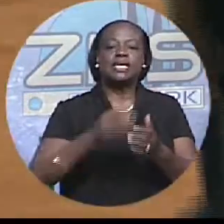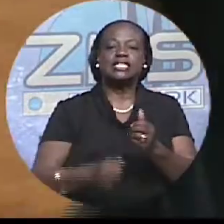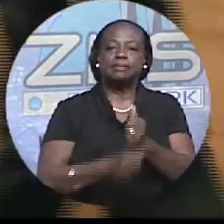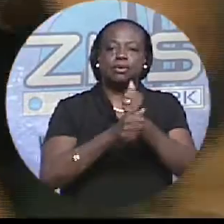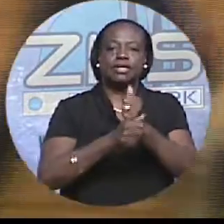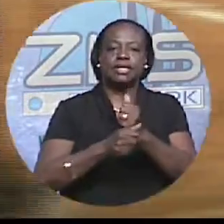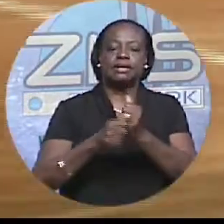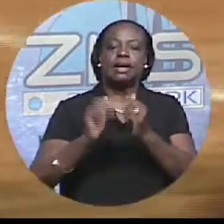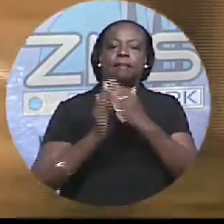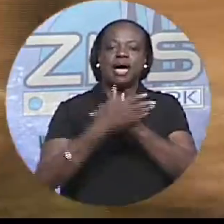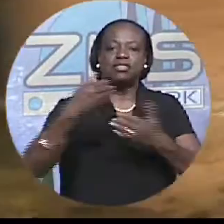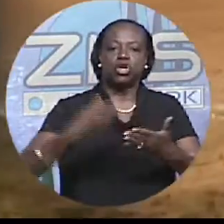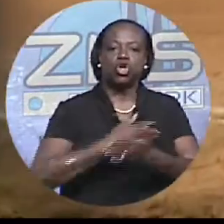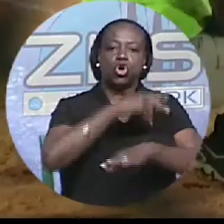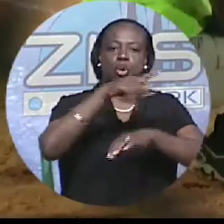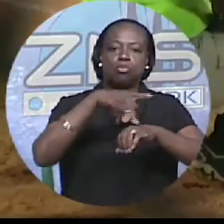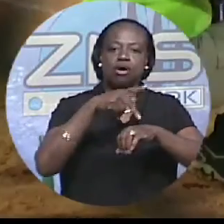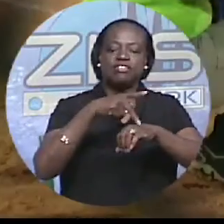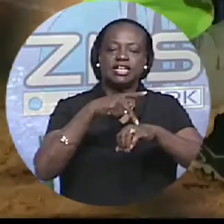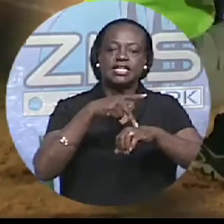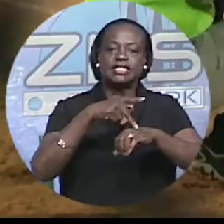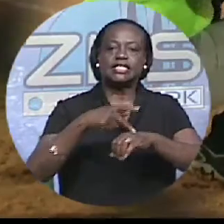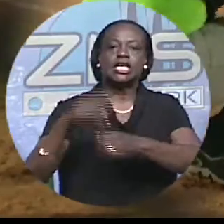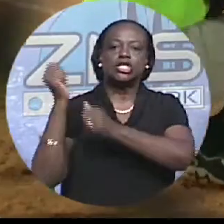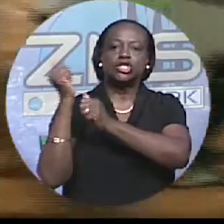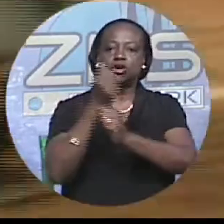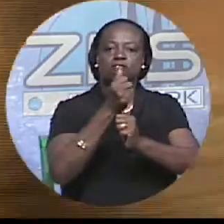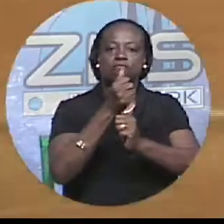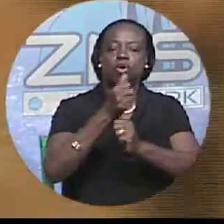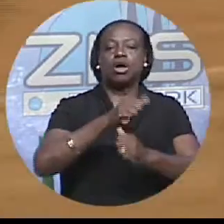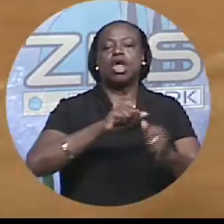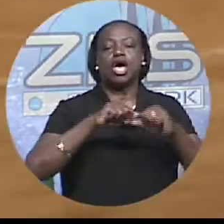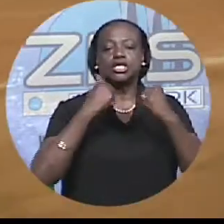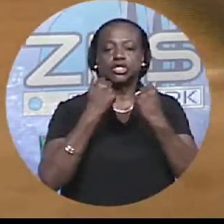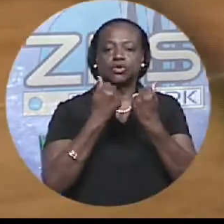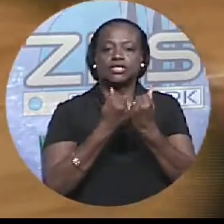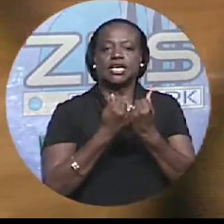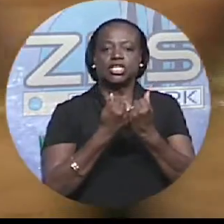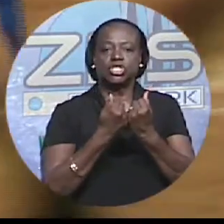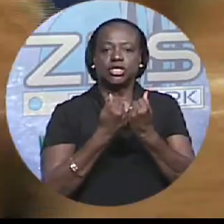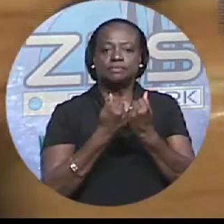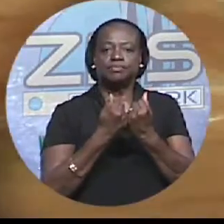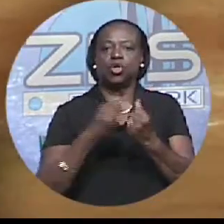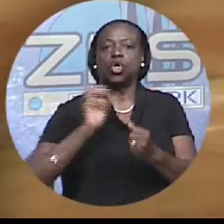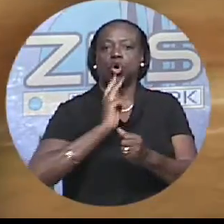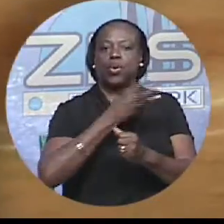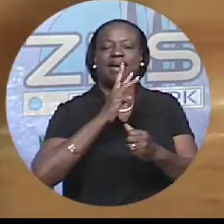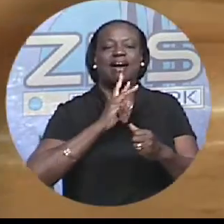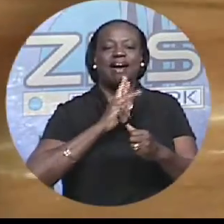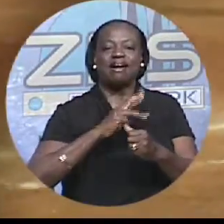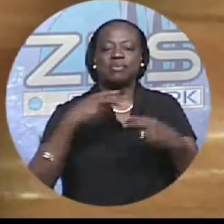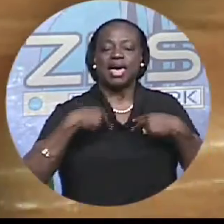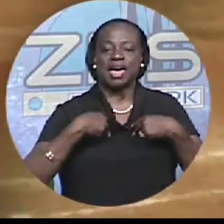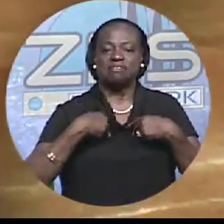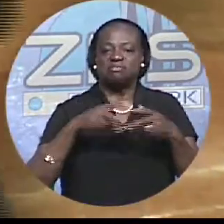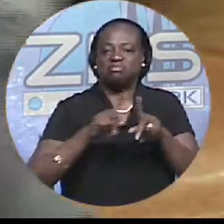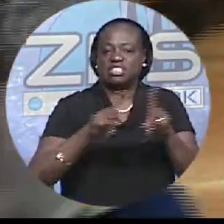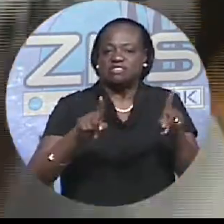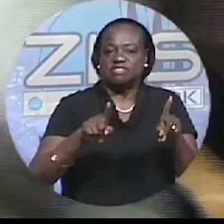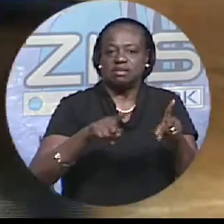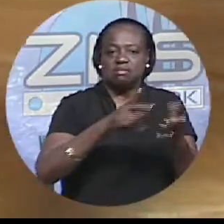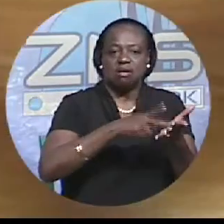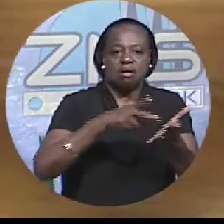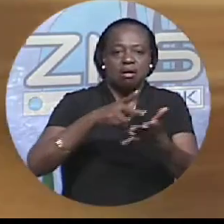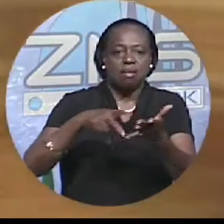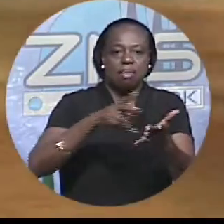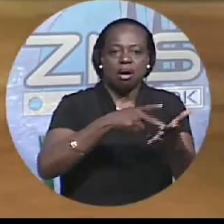wherever it is. But now we have fragmented sections all over the place trying to play softball, and the personalities are just saying what they want to say, how they